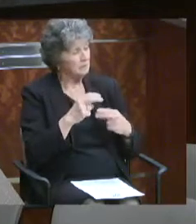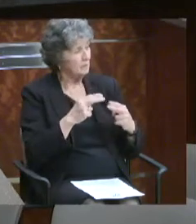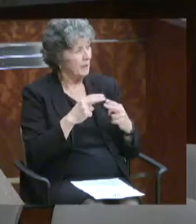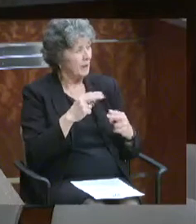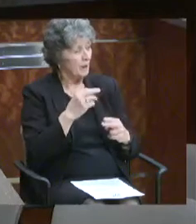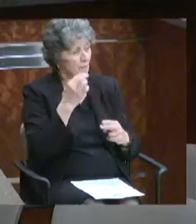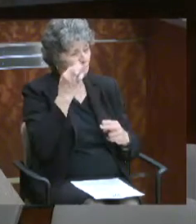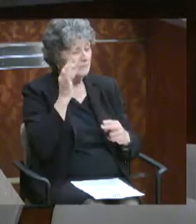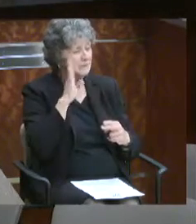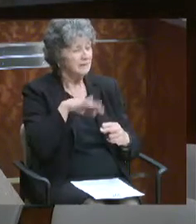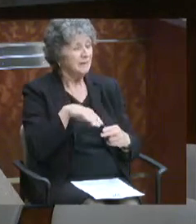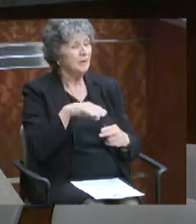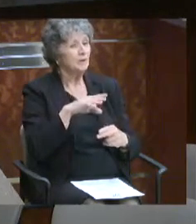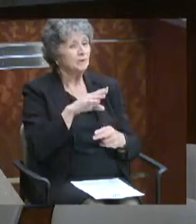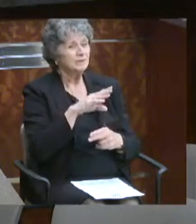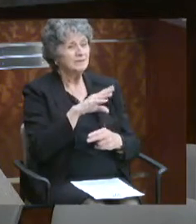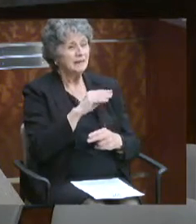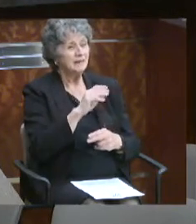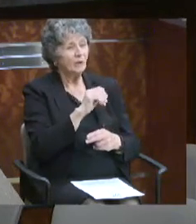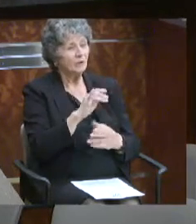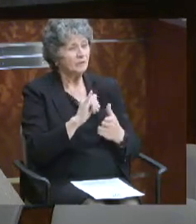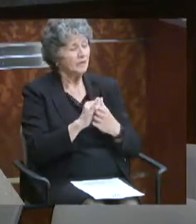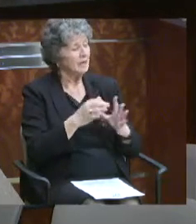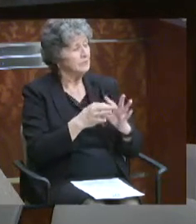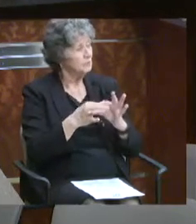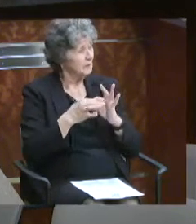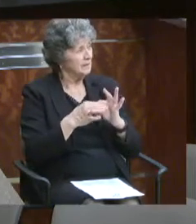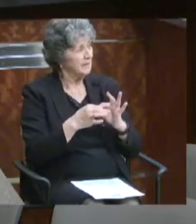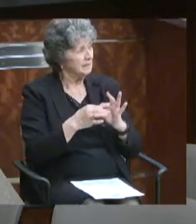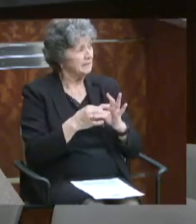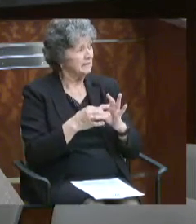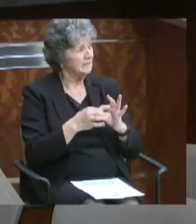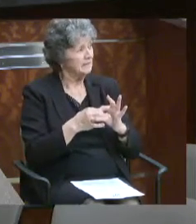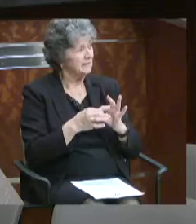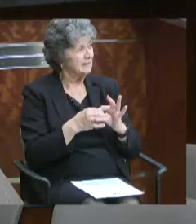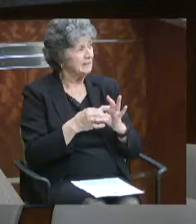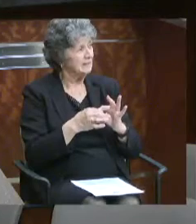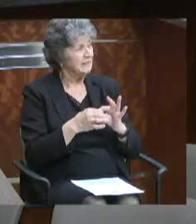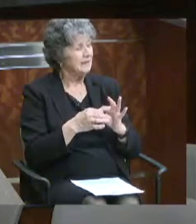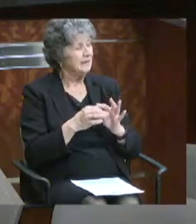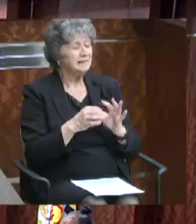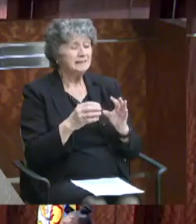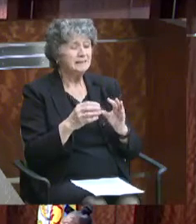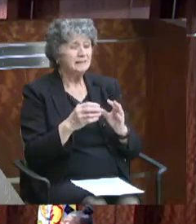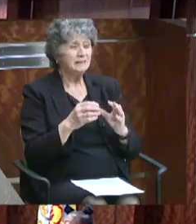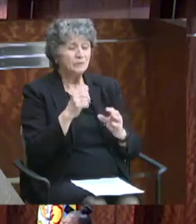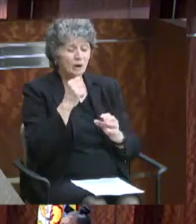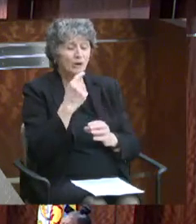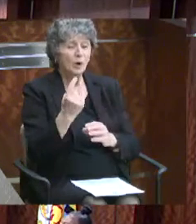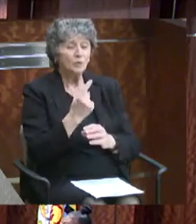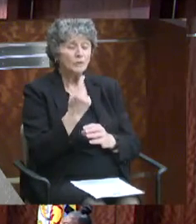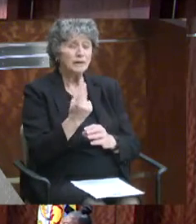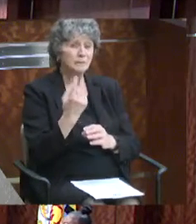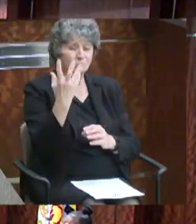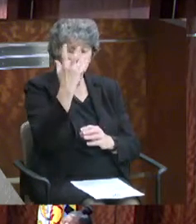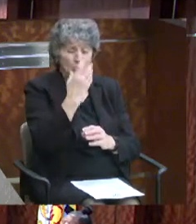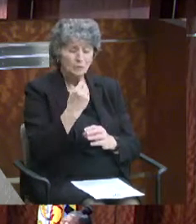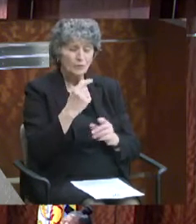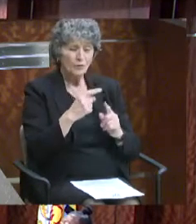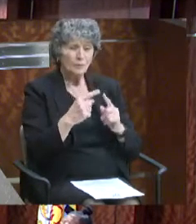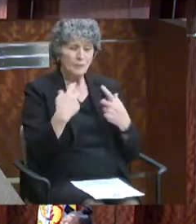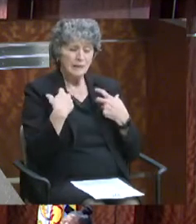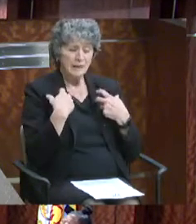related. They seem to be about beautification, but they're actually about health and safety, and I've